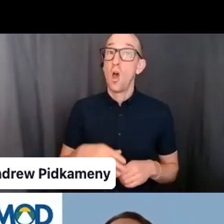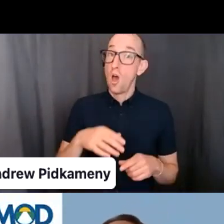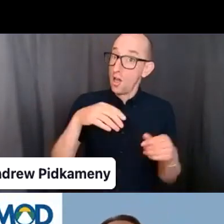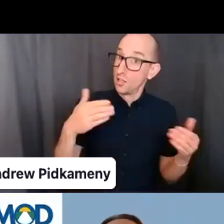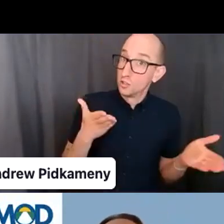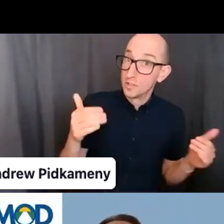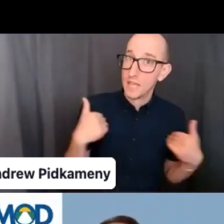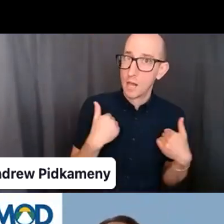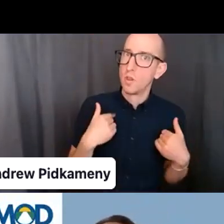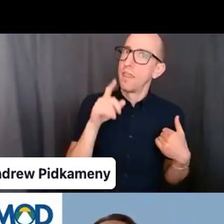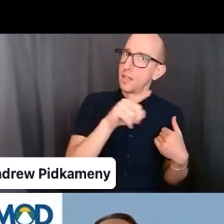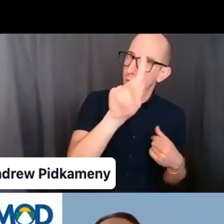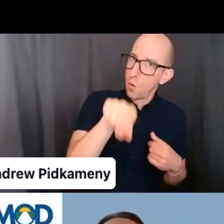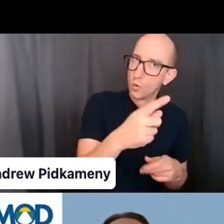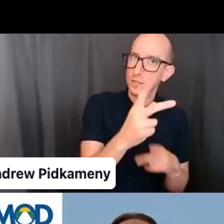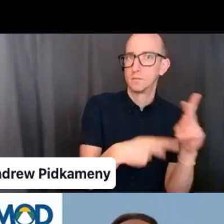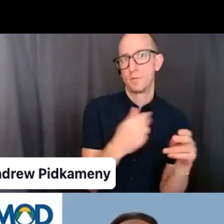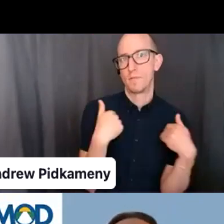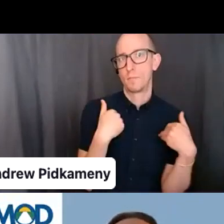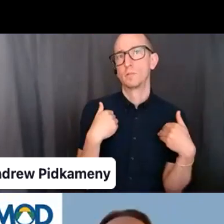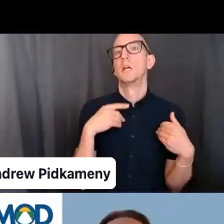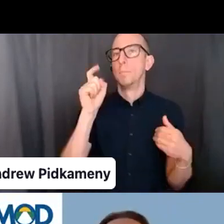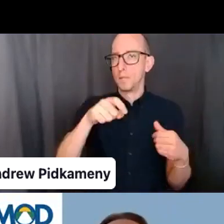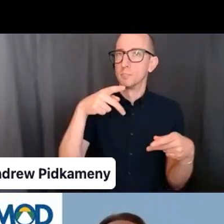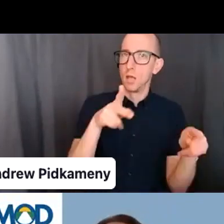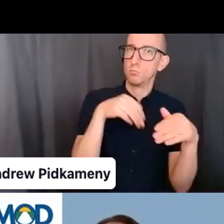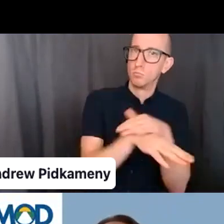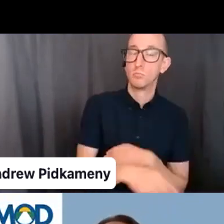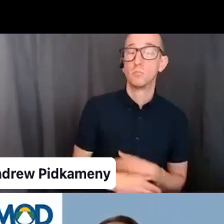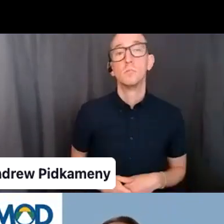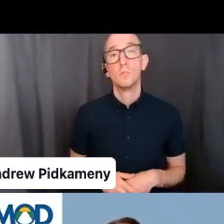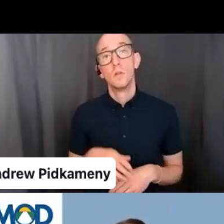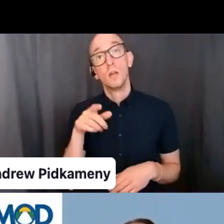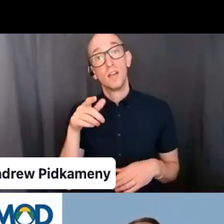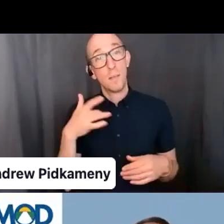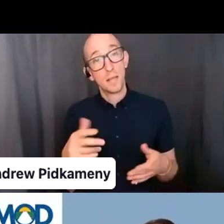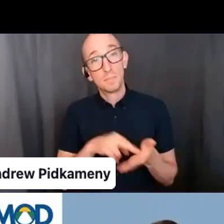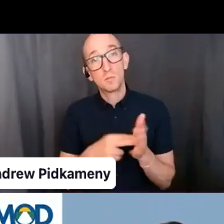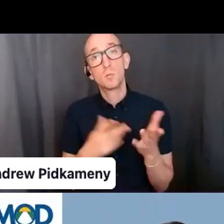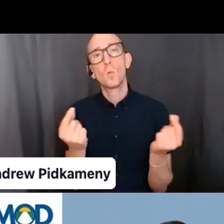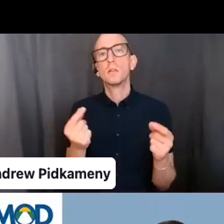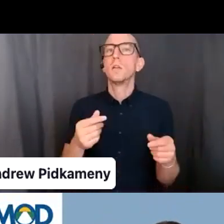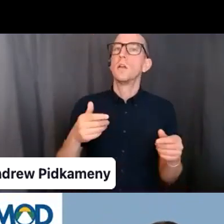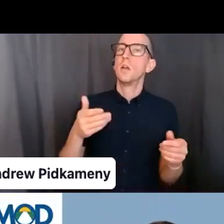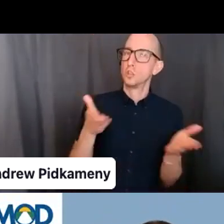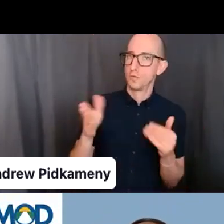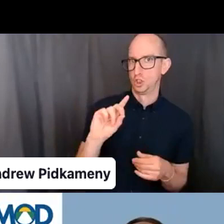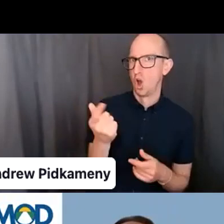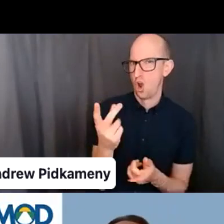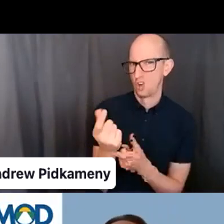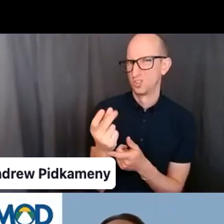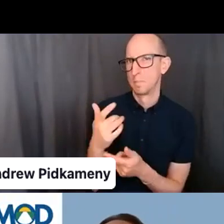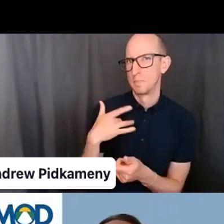contexts. That is usually going to be a trained service dog, but you should be aware that you also